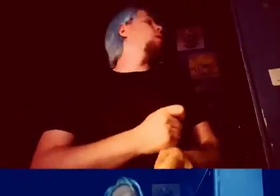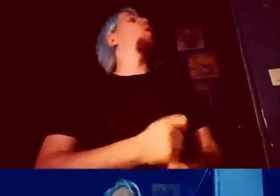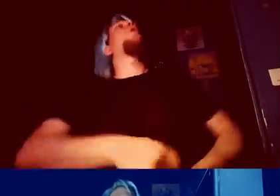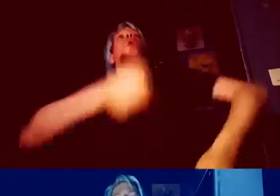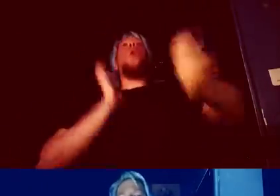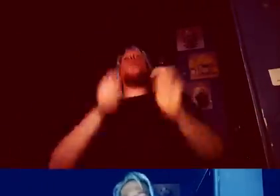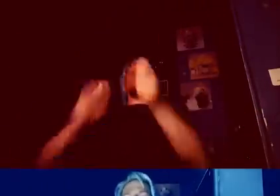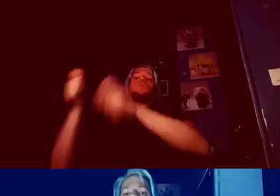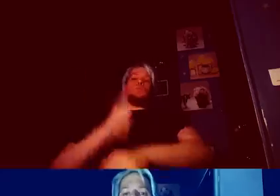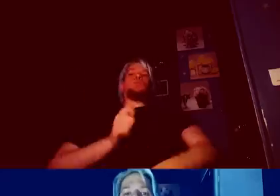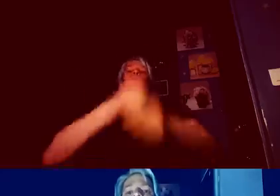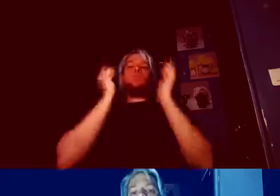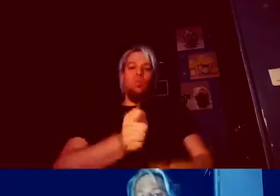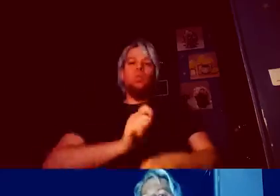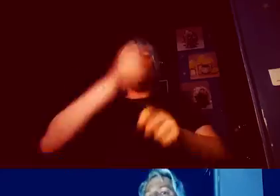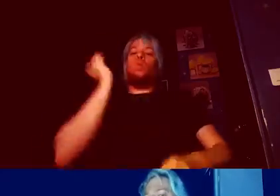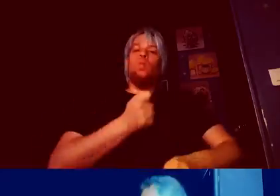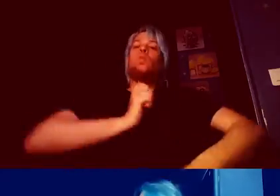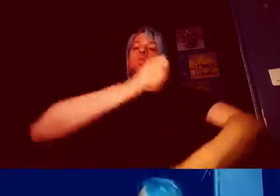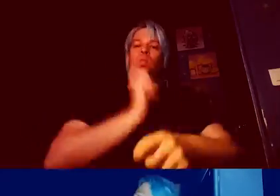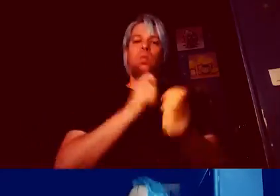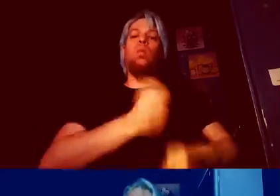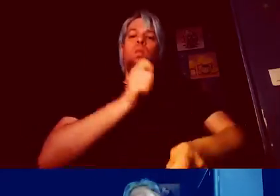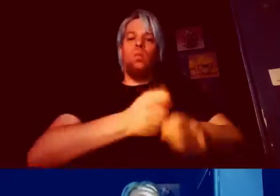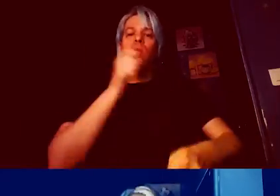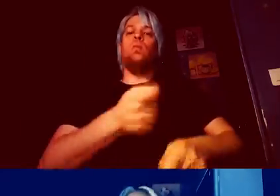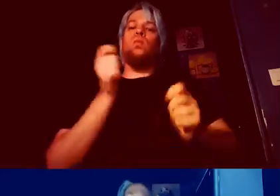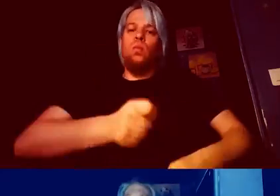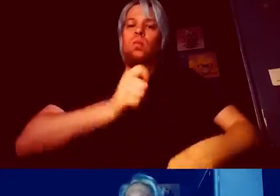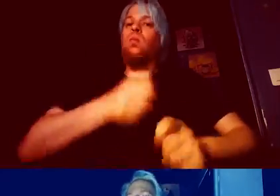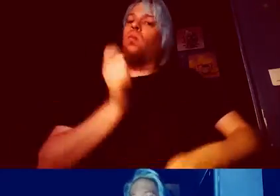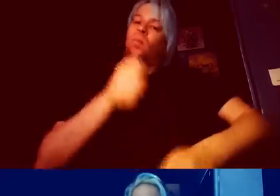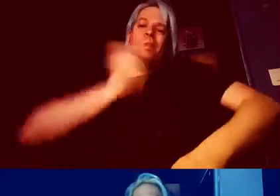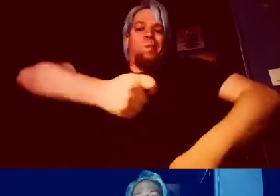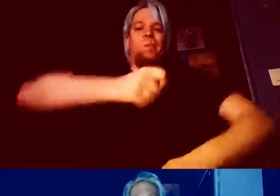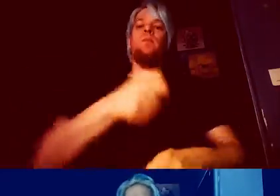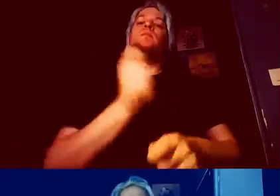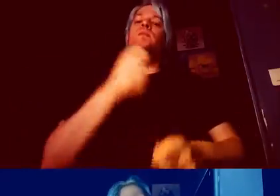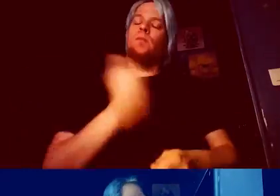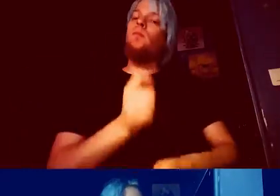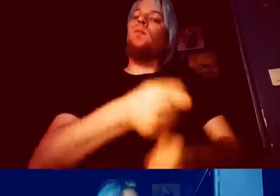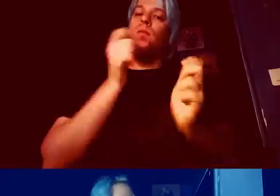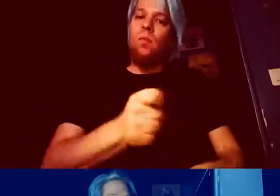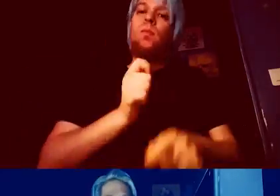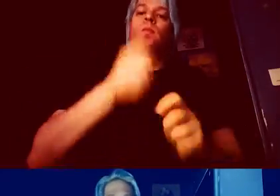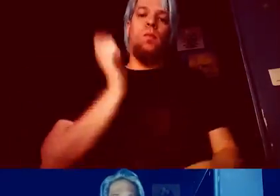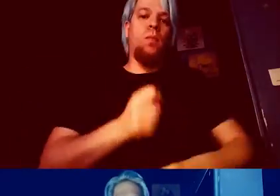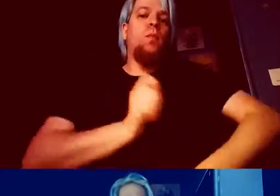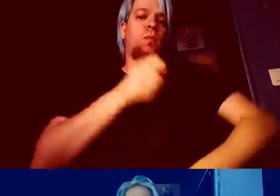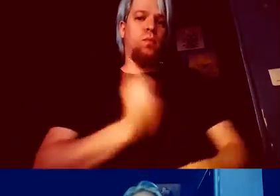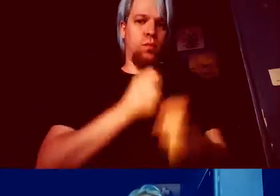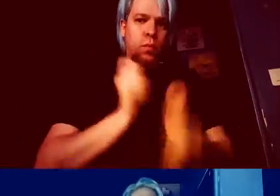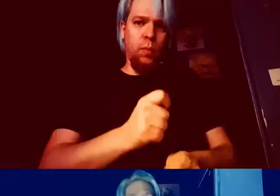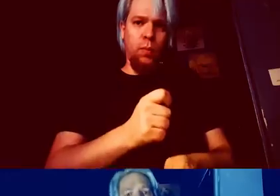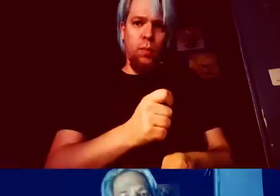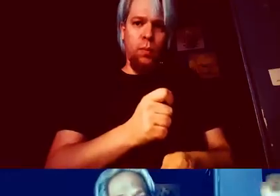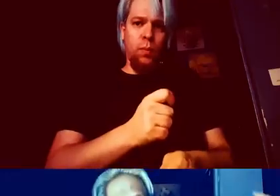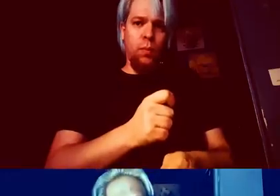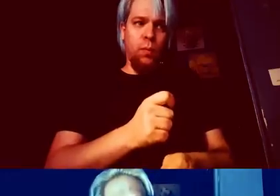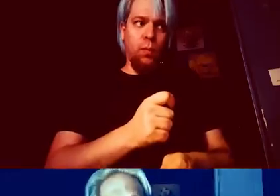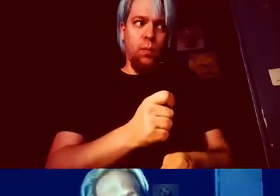real shit This is the sound of tomorrow, or maybe the sound of today One thing for sure motherfuckers,